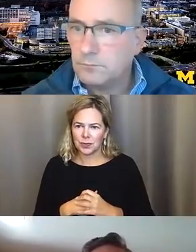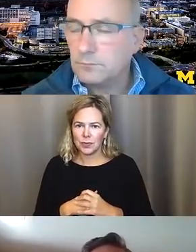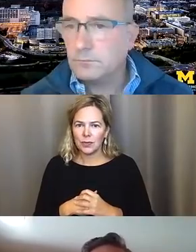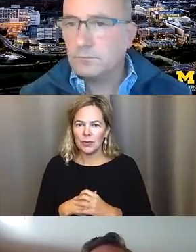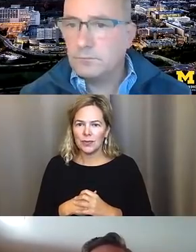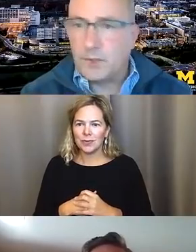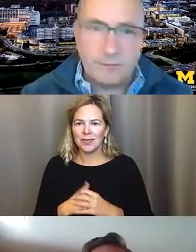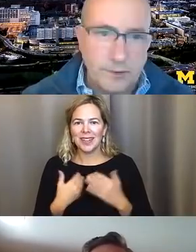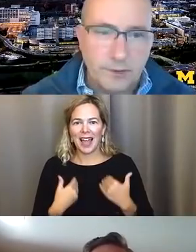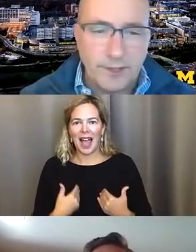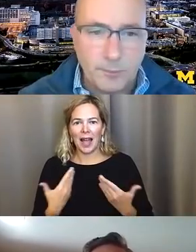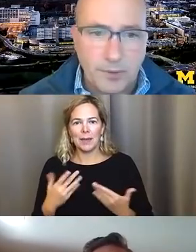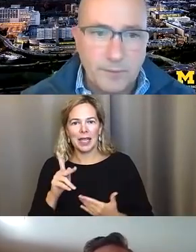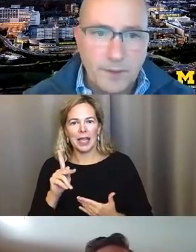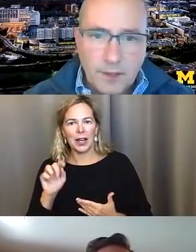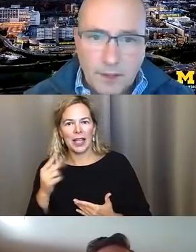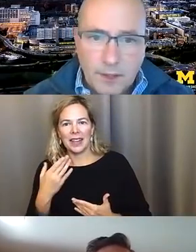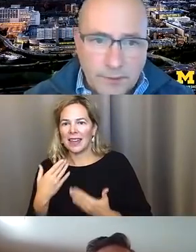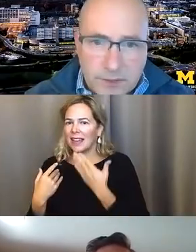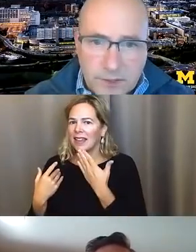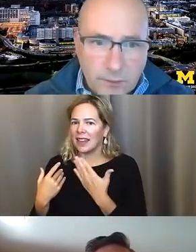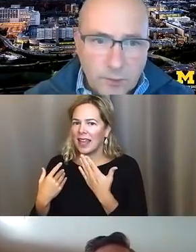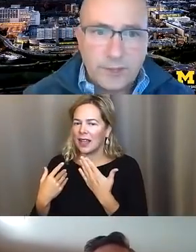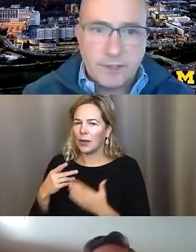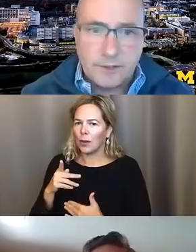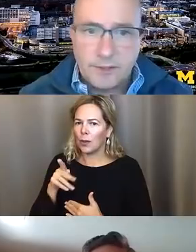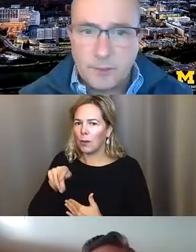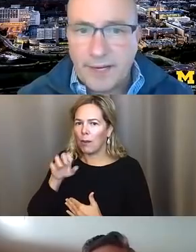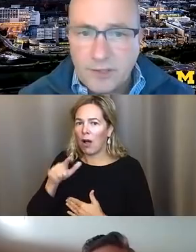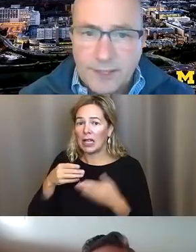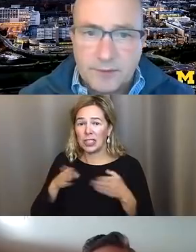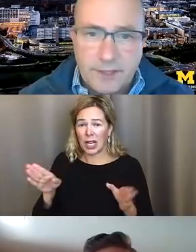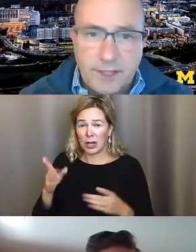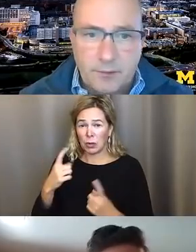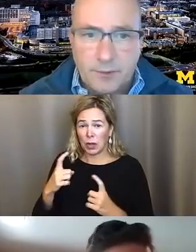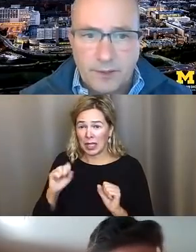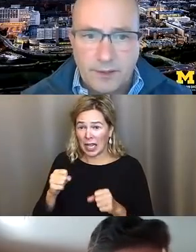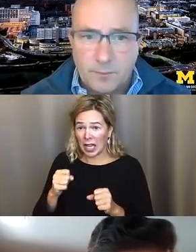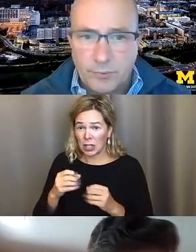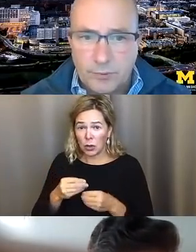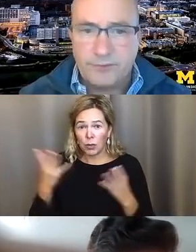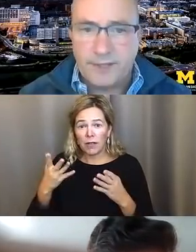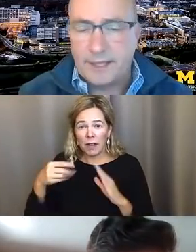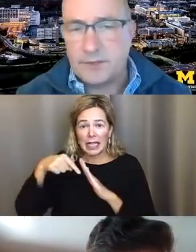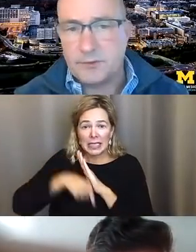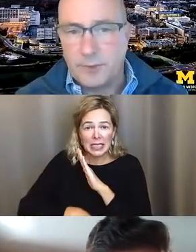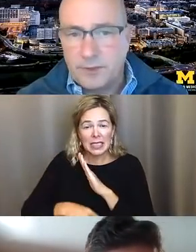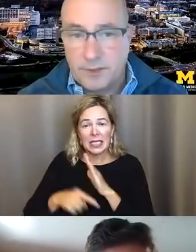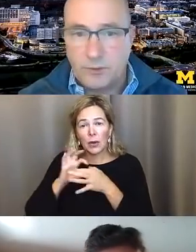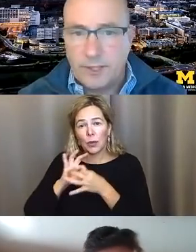I'm here, Keith. Very good, thank you, Paul. We have a general question, is can you provide greater detail regarding the improved